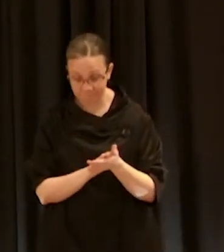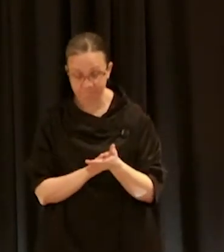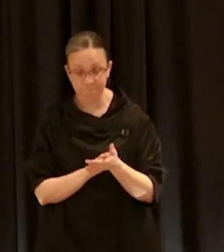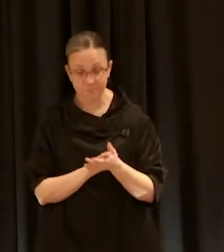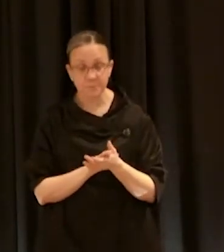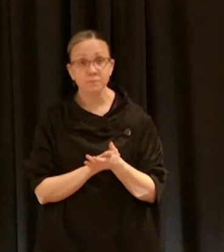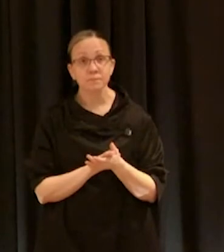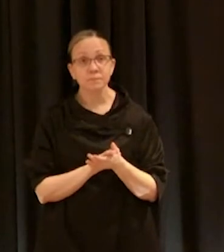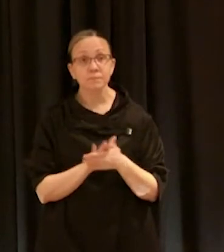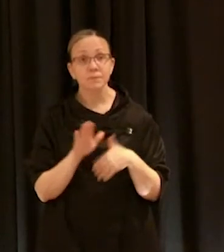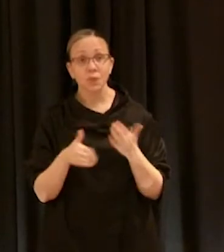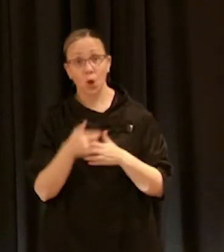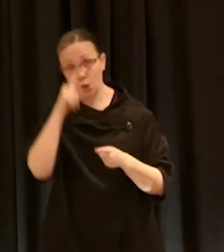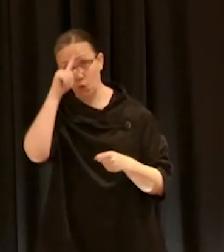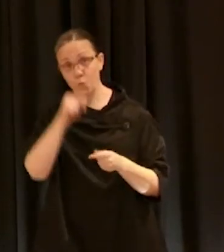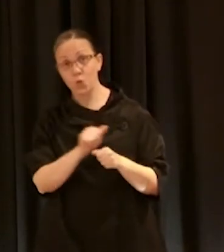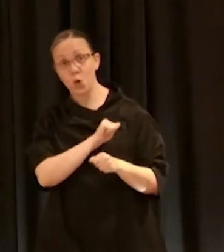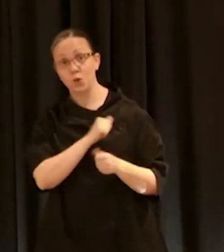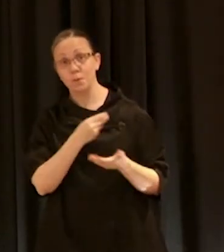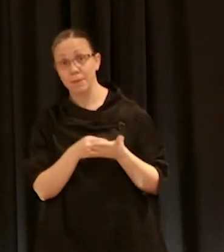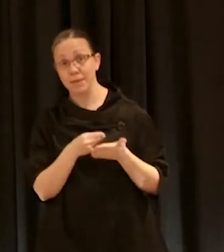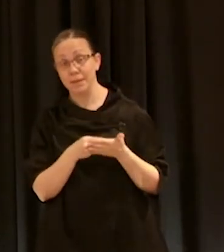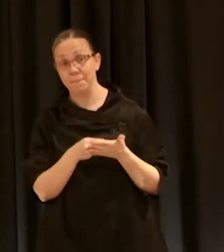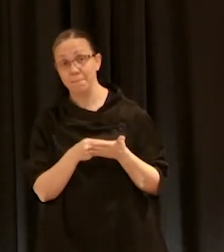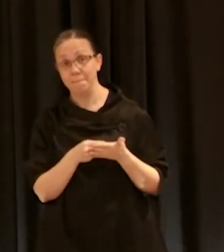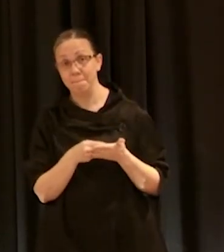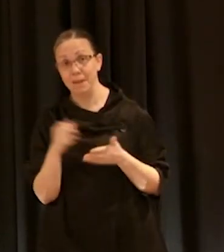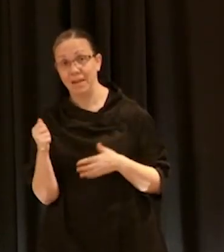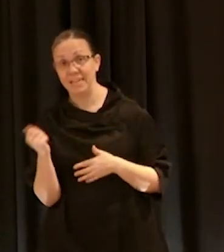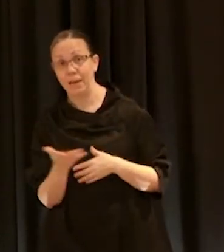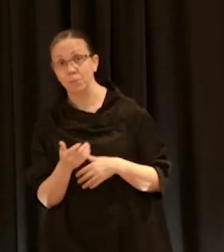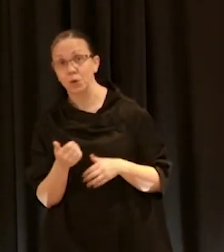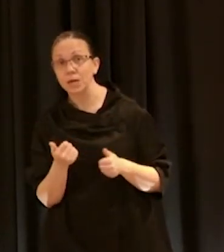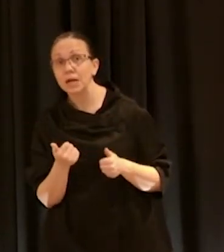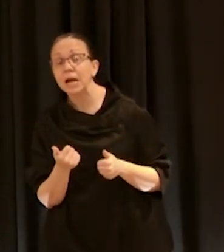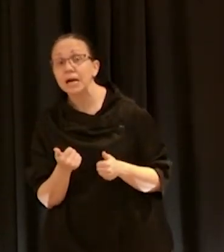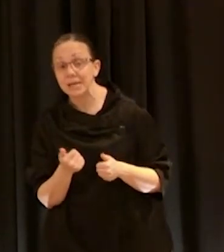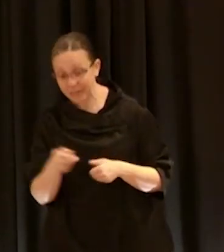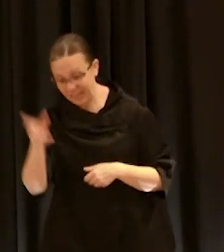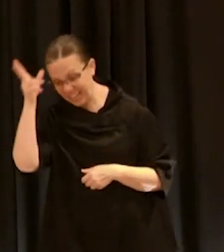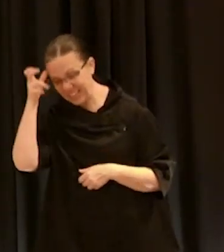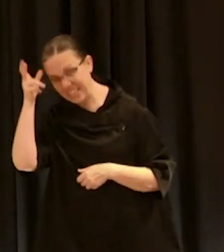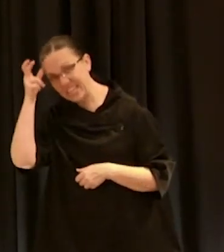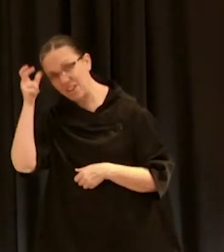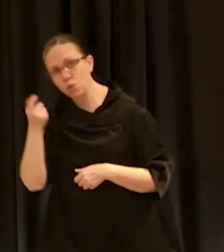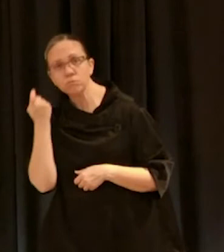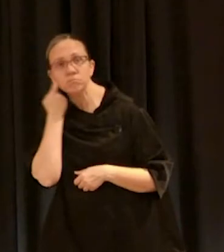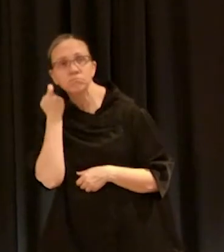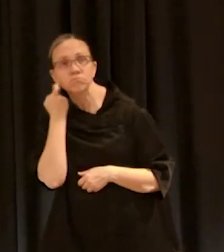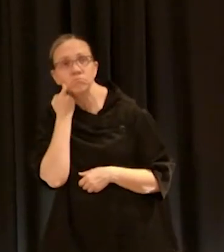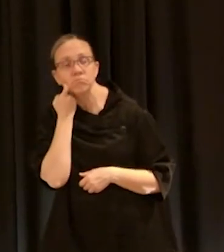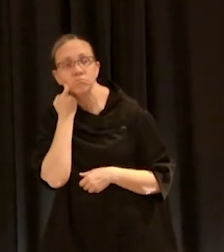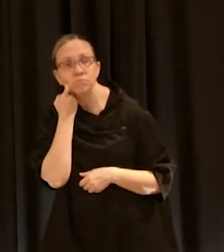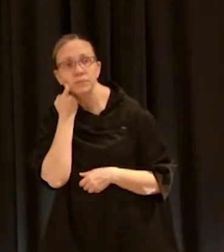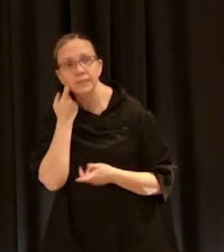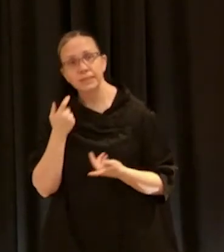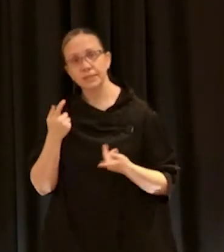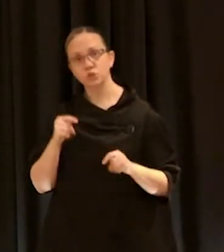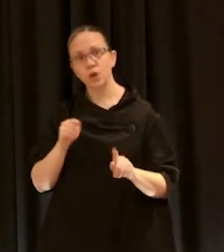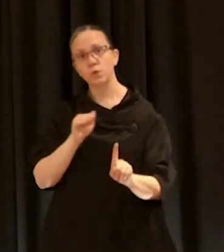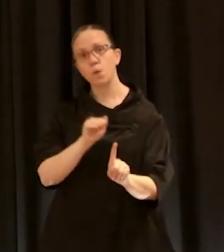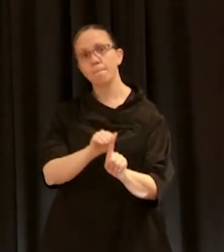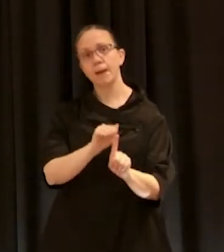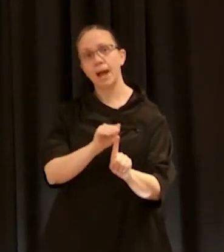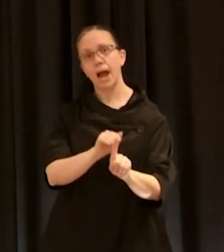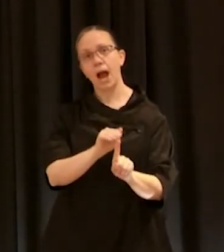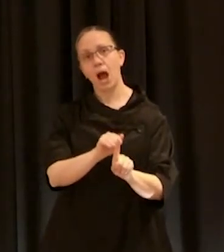I would bet you all of Brother Arnold's money that the devil in the last few weeks have tried to